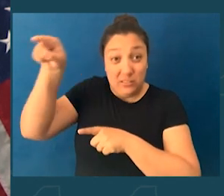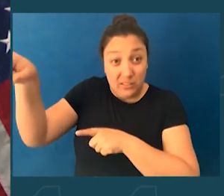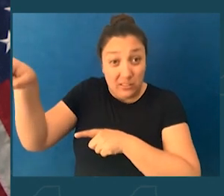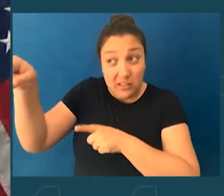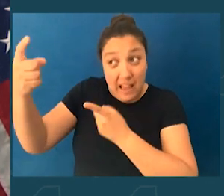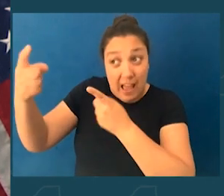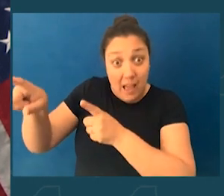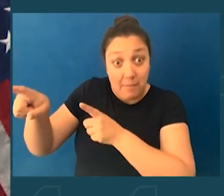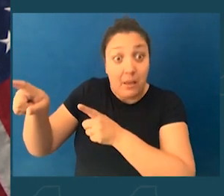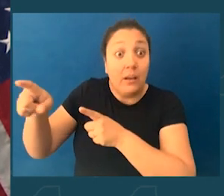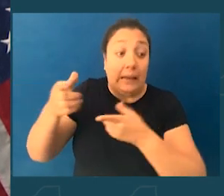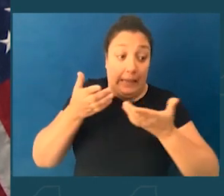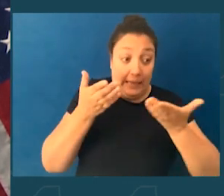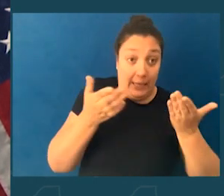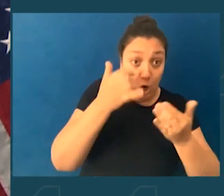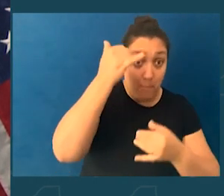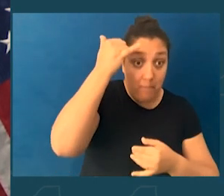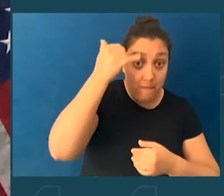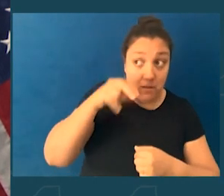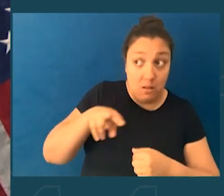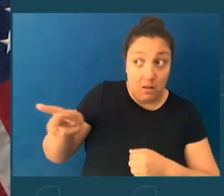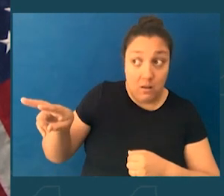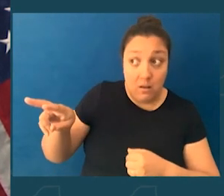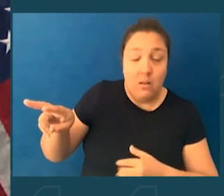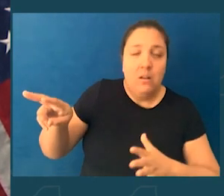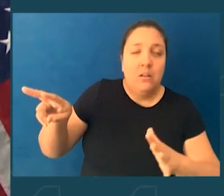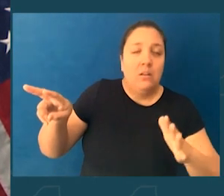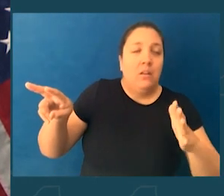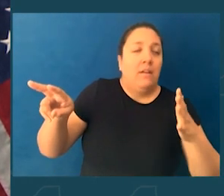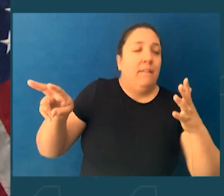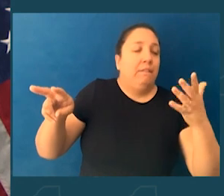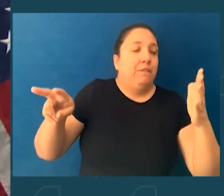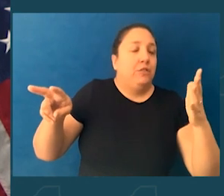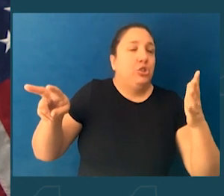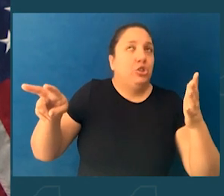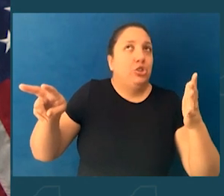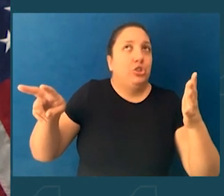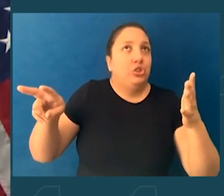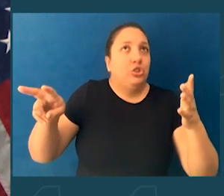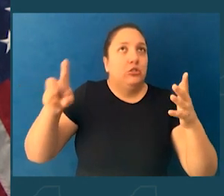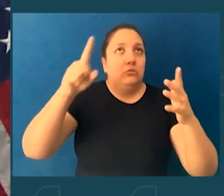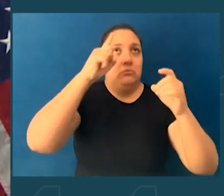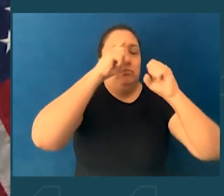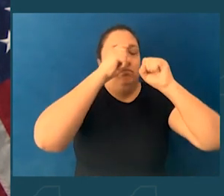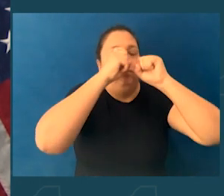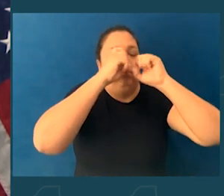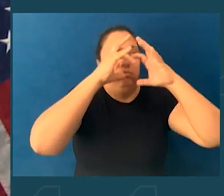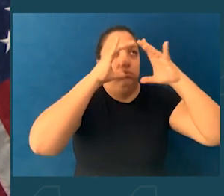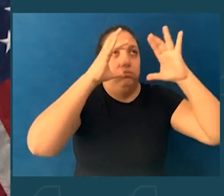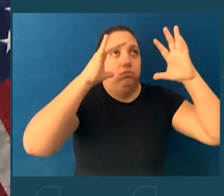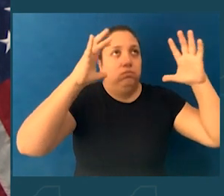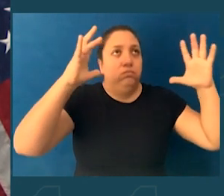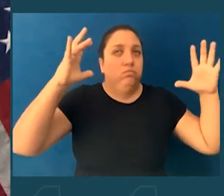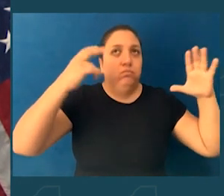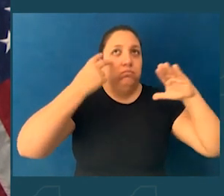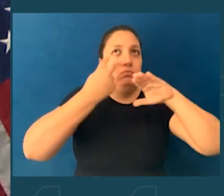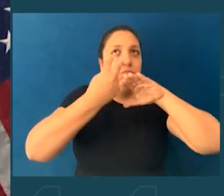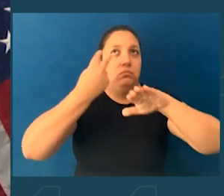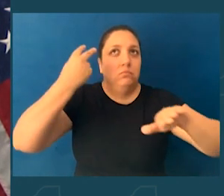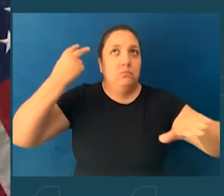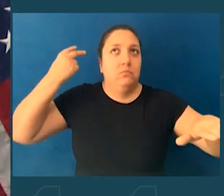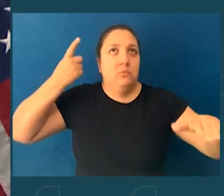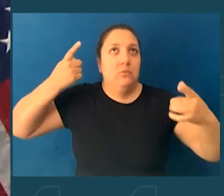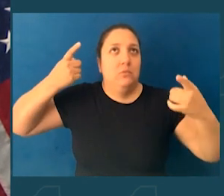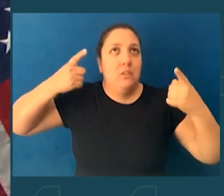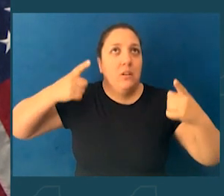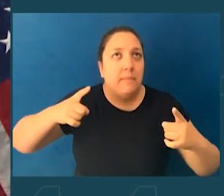be re-traumatized again because they know that searing emotion that says, why my son, why my daughter,